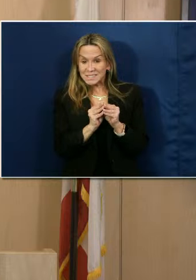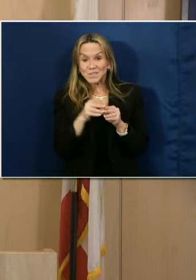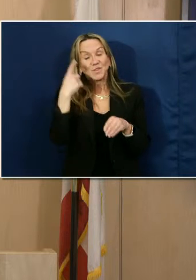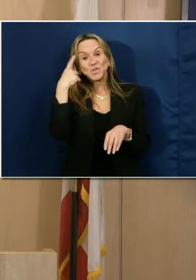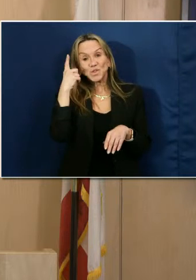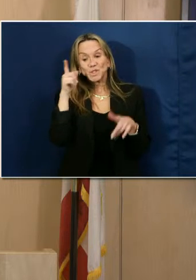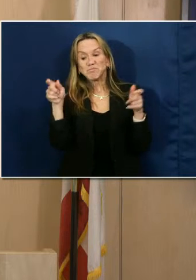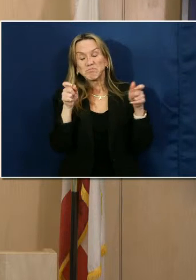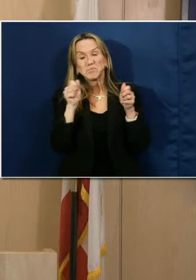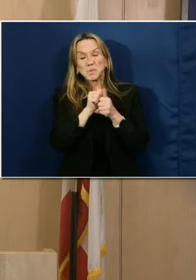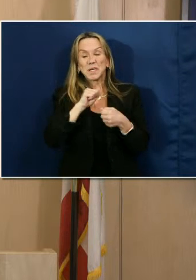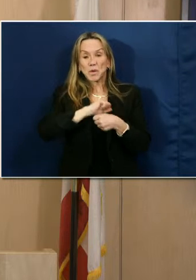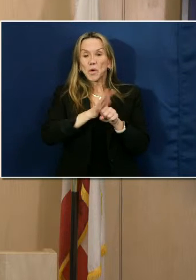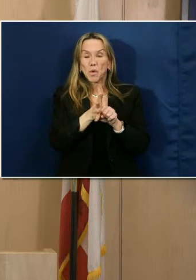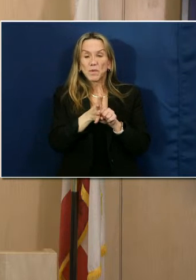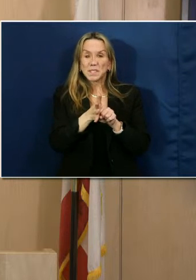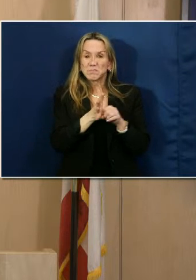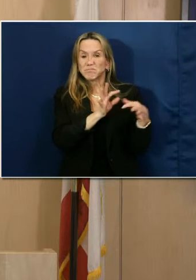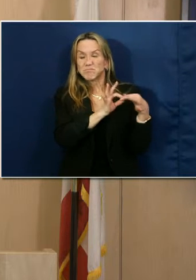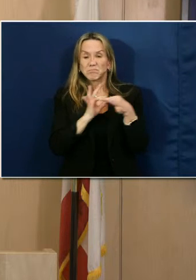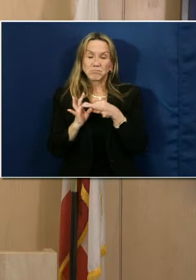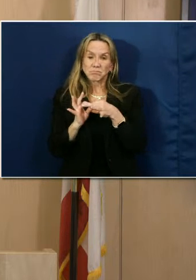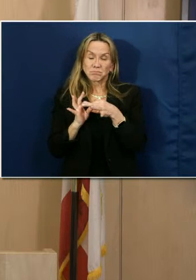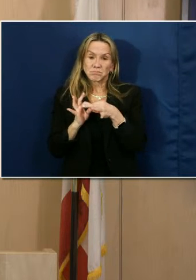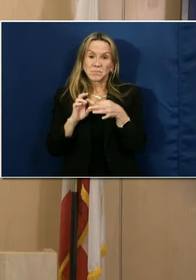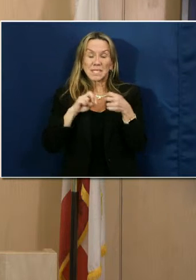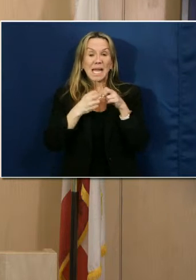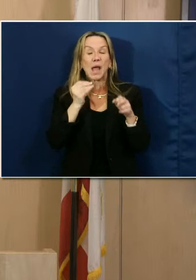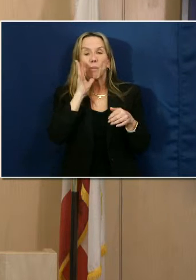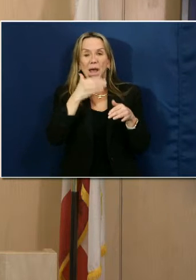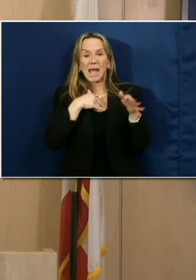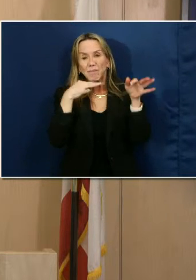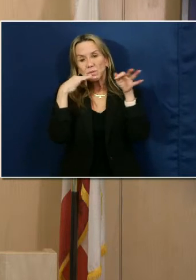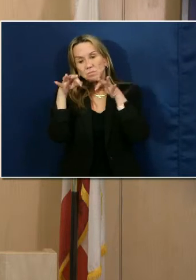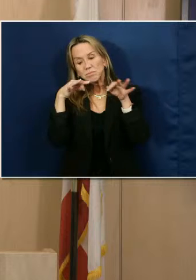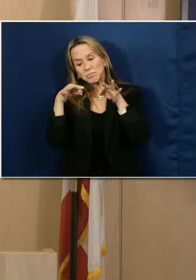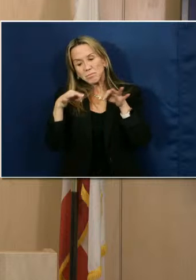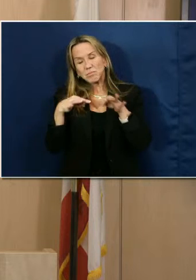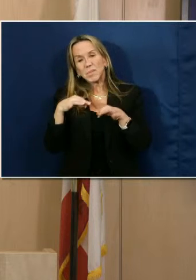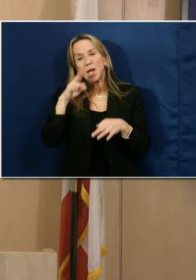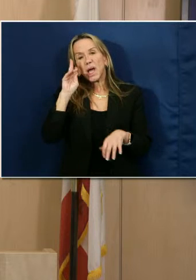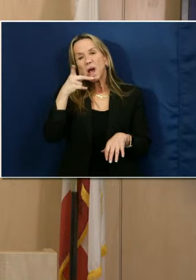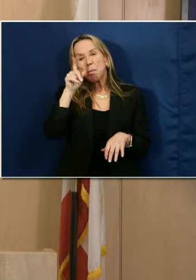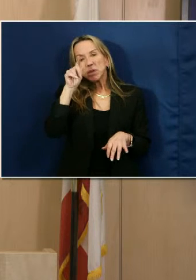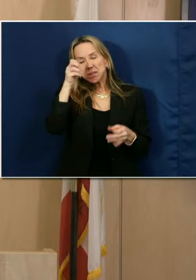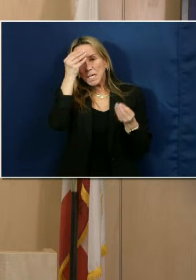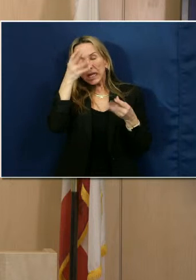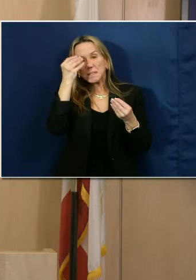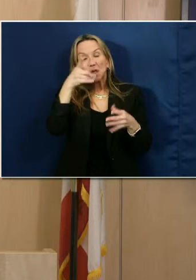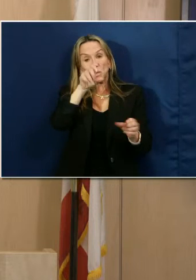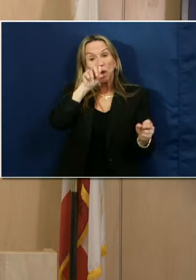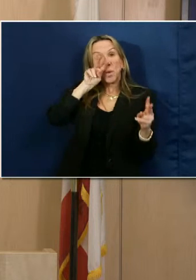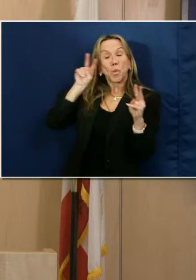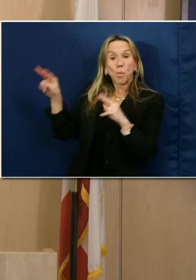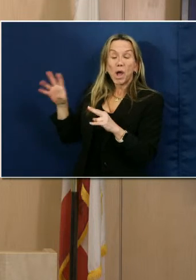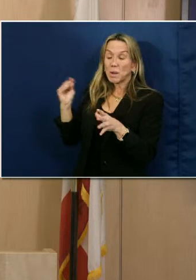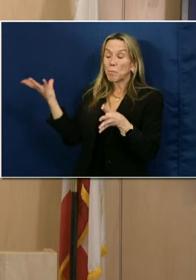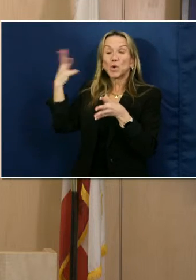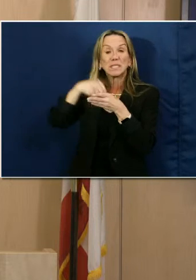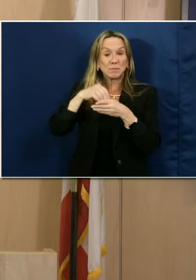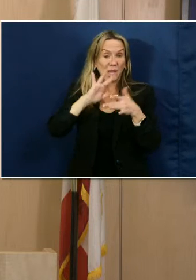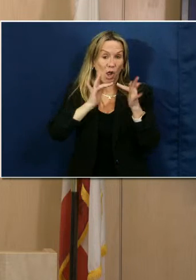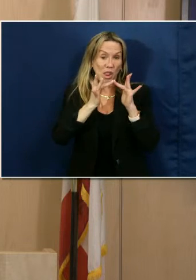with COVID-related issues. At that time, we'll have a detailed update, and you'll be able to watch and participate in the meeting